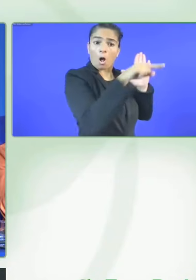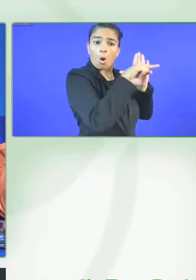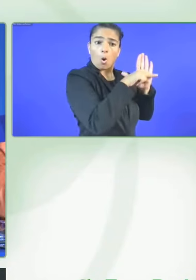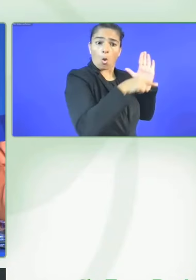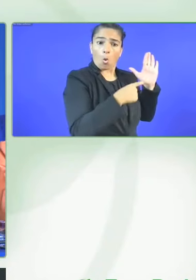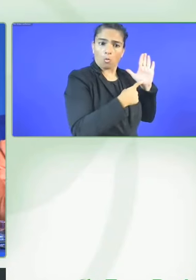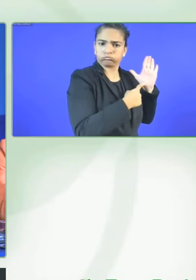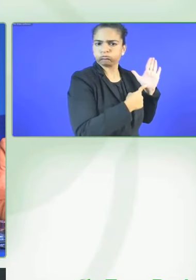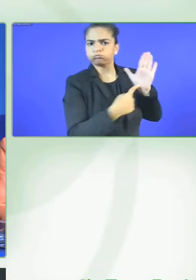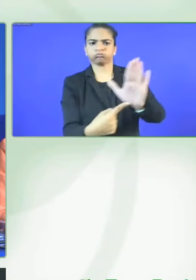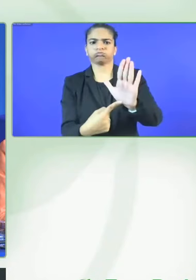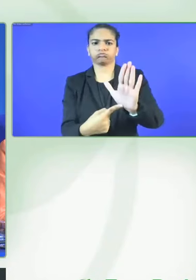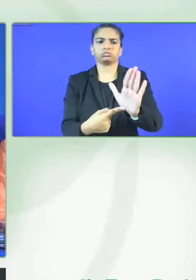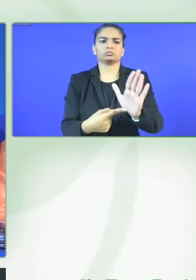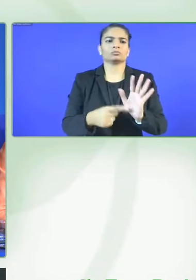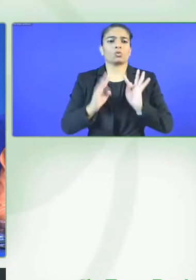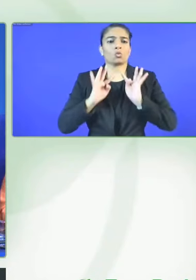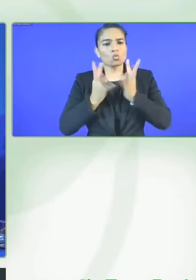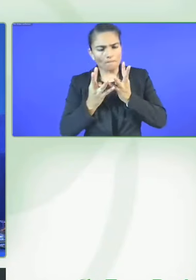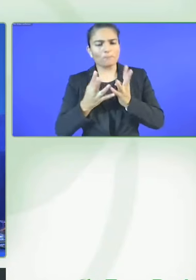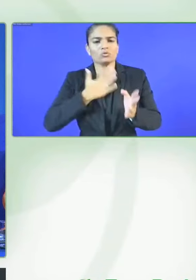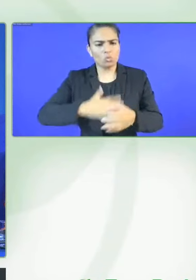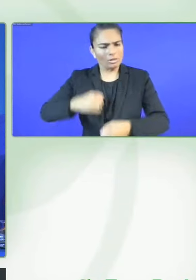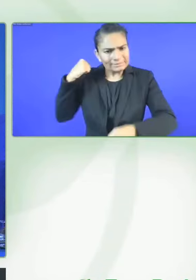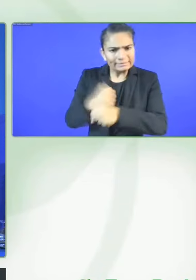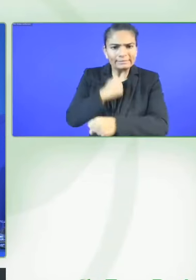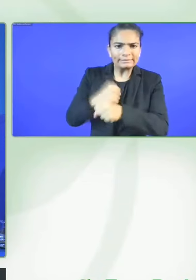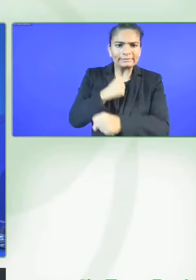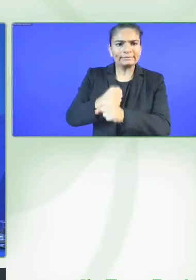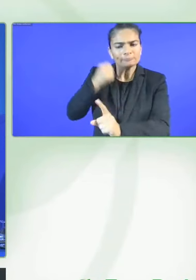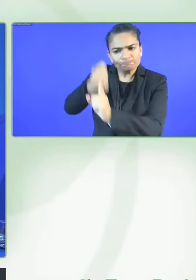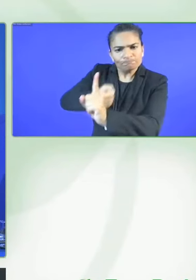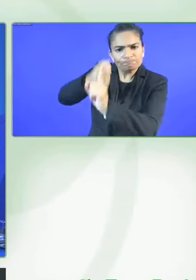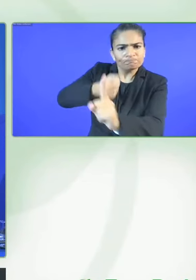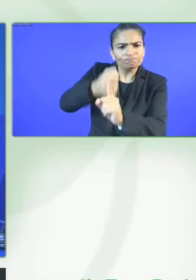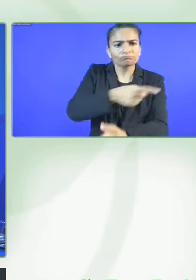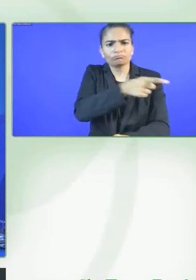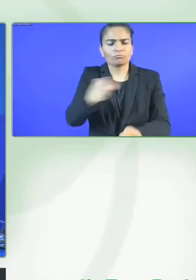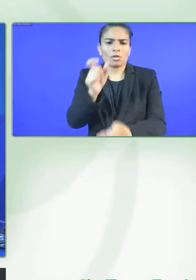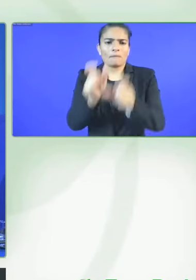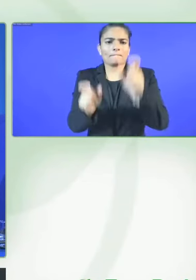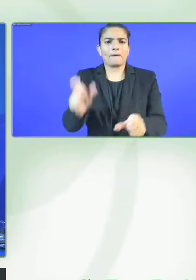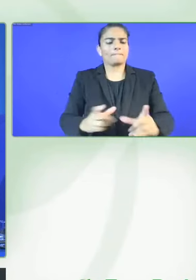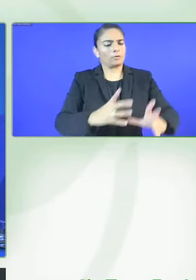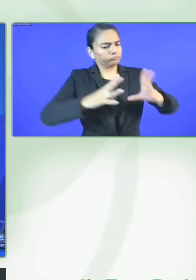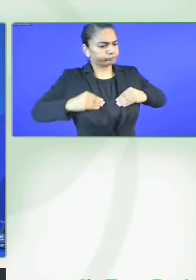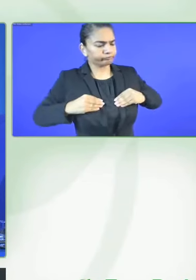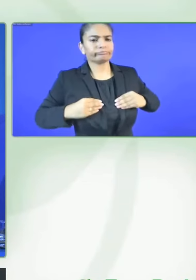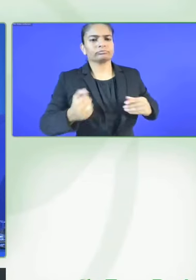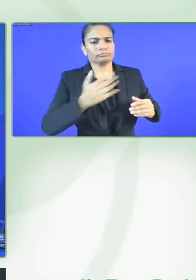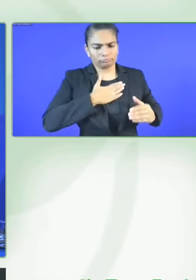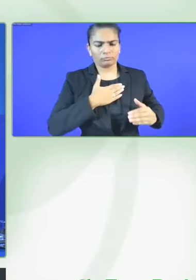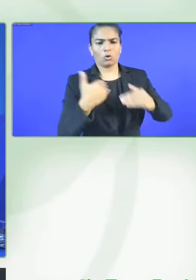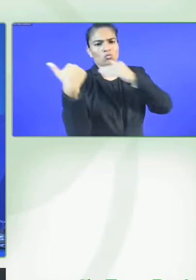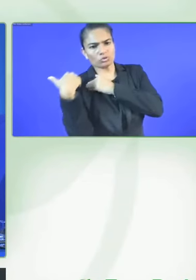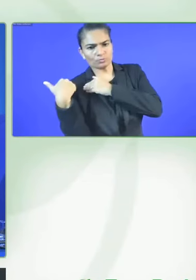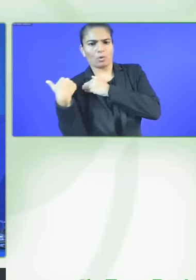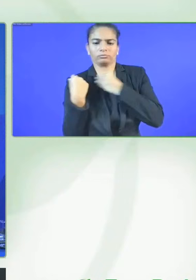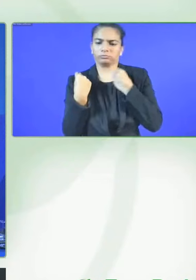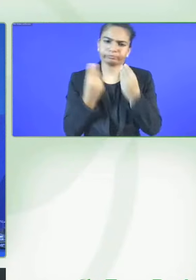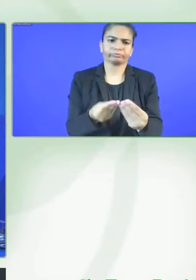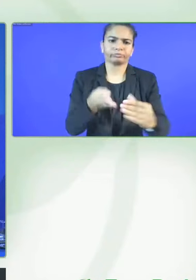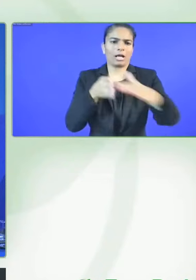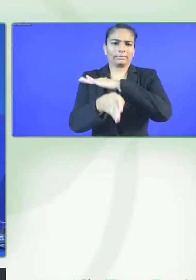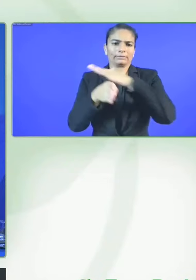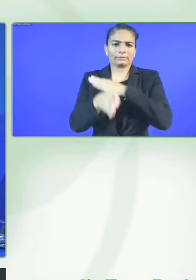using various promotional tools, as well as intensive outreach activities. Furthermore, we are developing new technological means